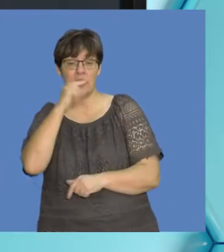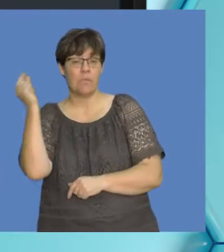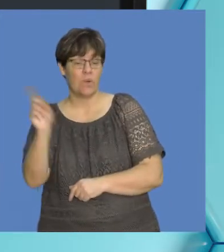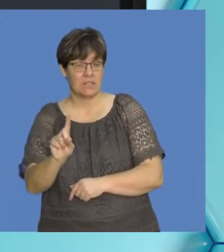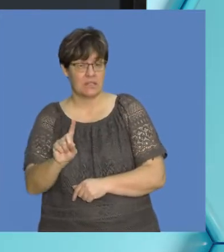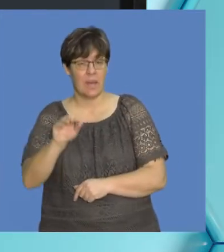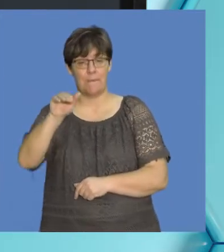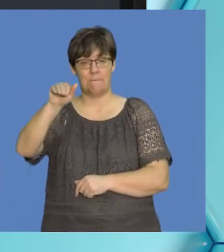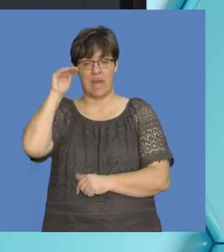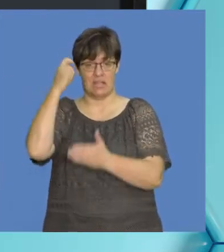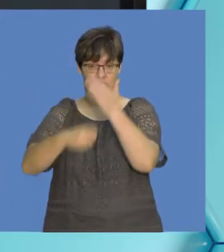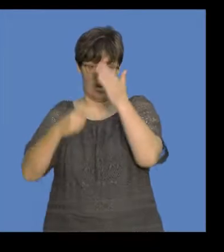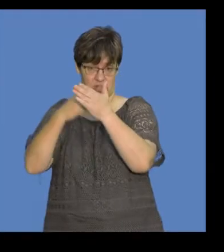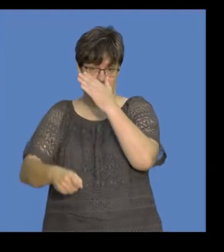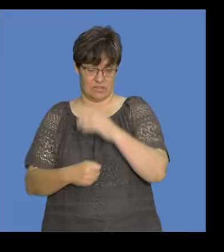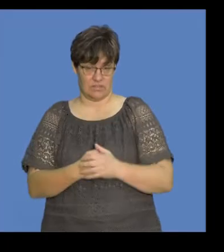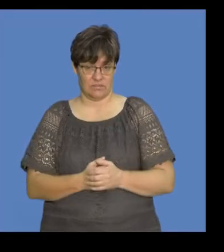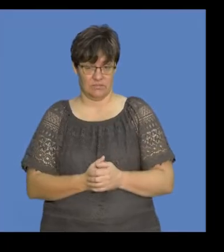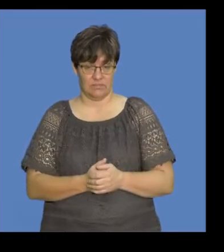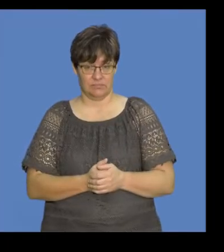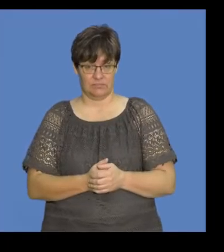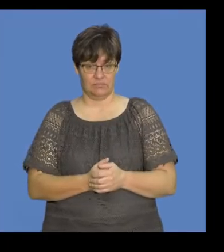namely bank charges.